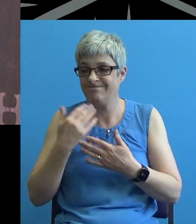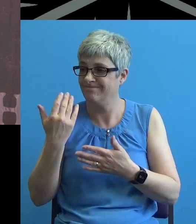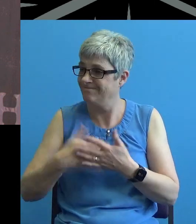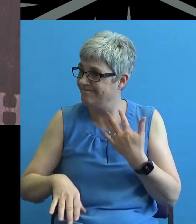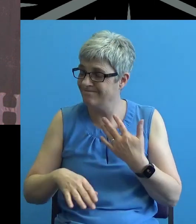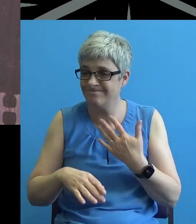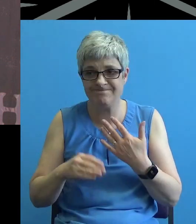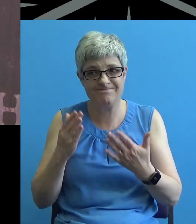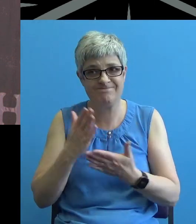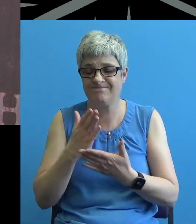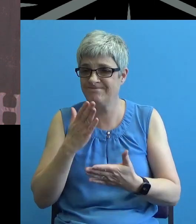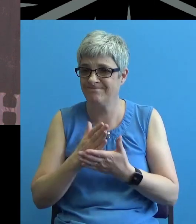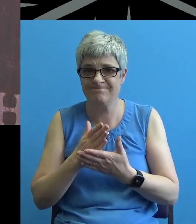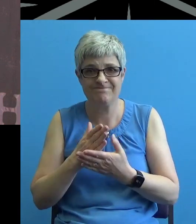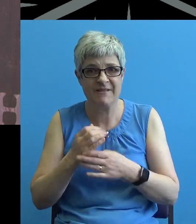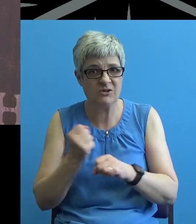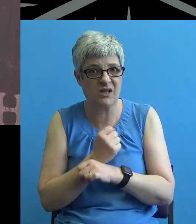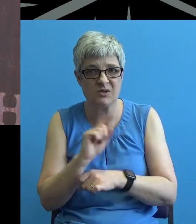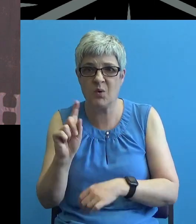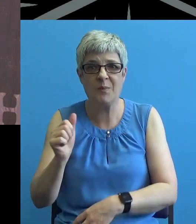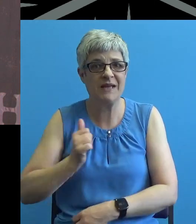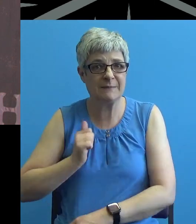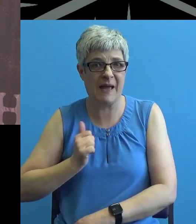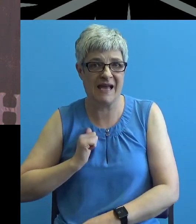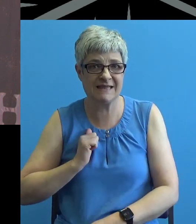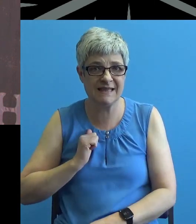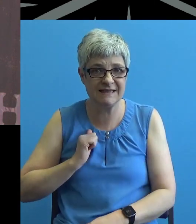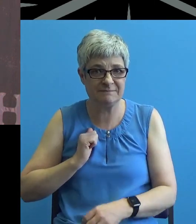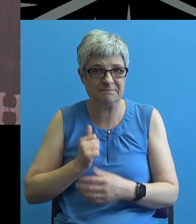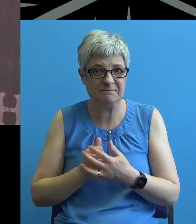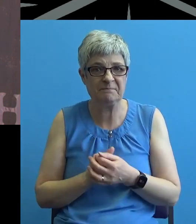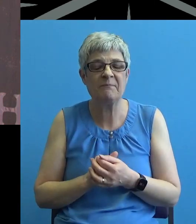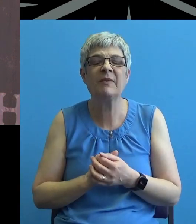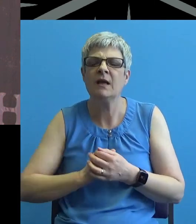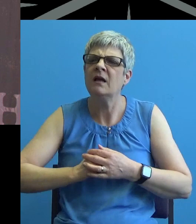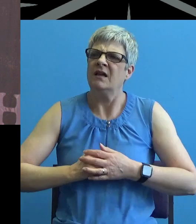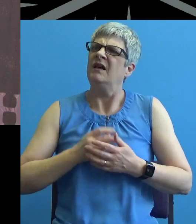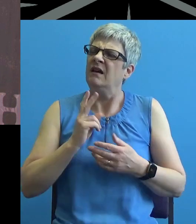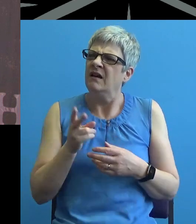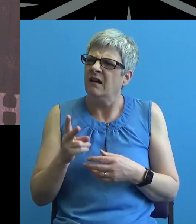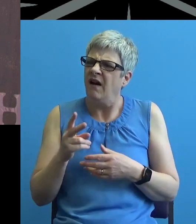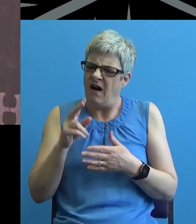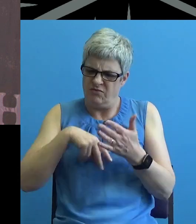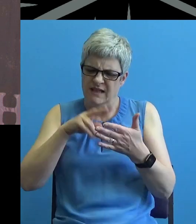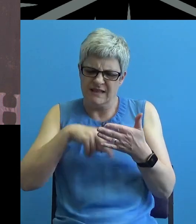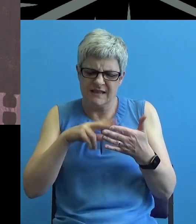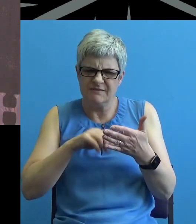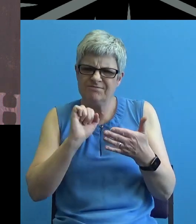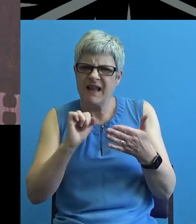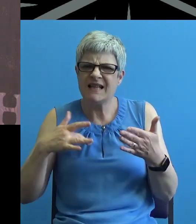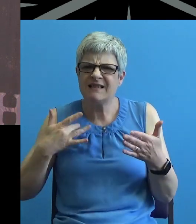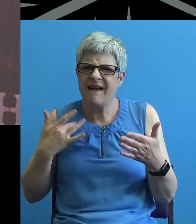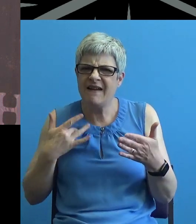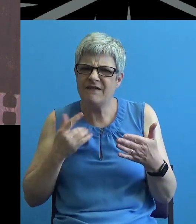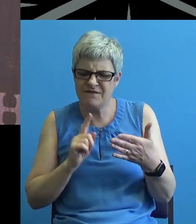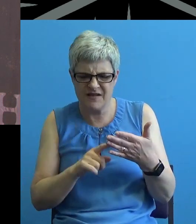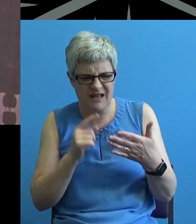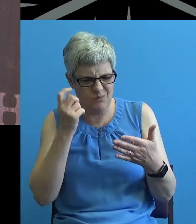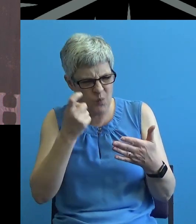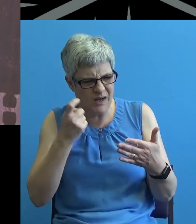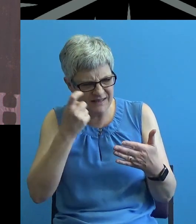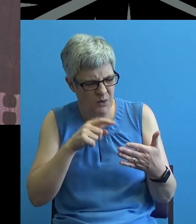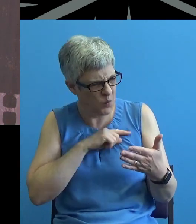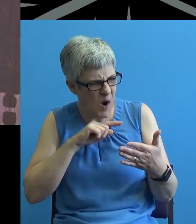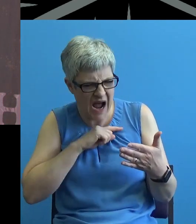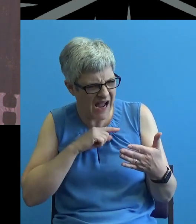never really does what we expect him to do? I often read through these accounts of his life and wonder why